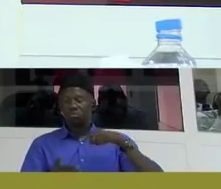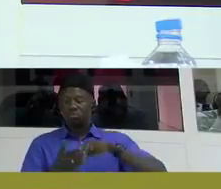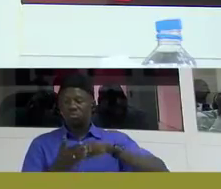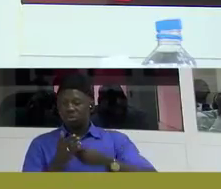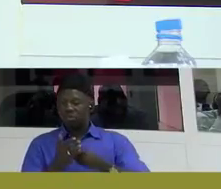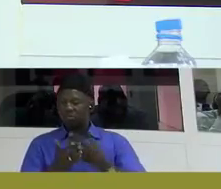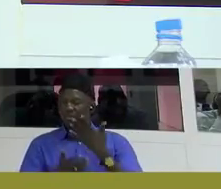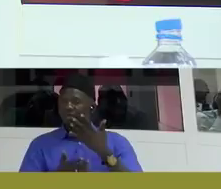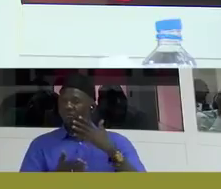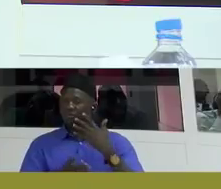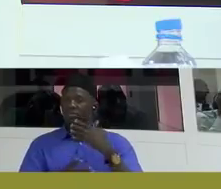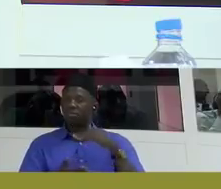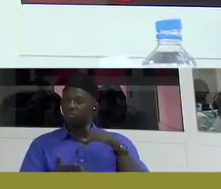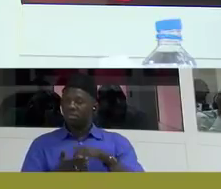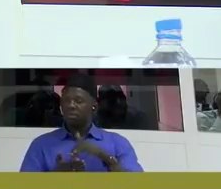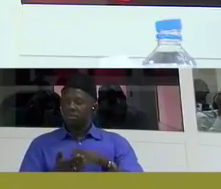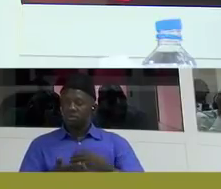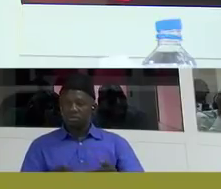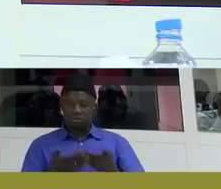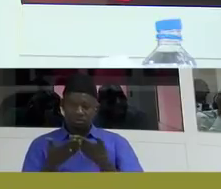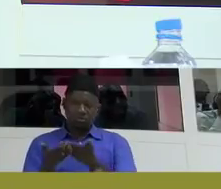because that money